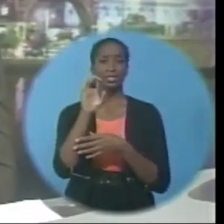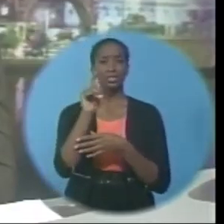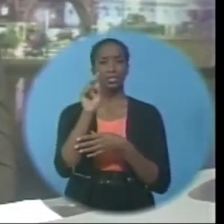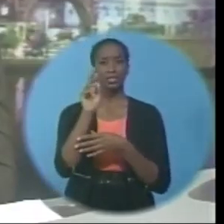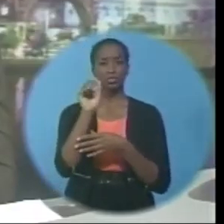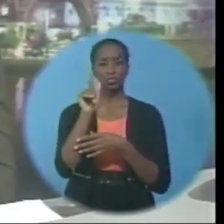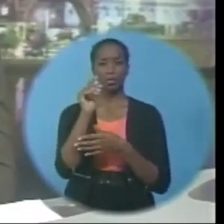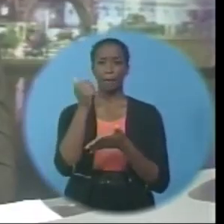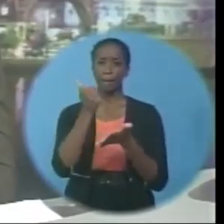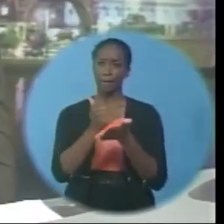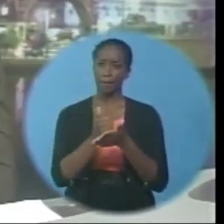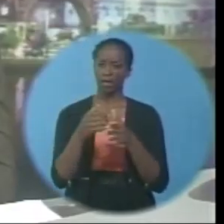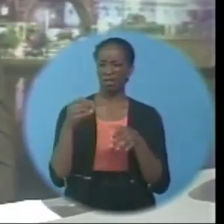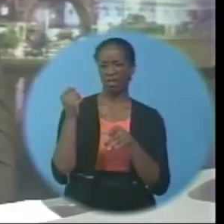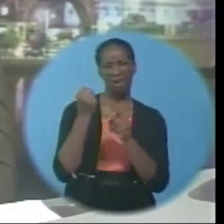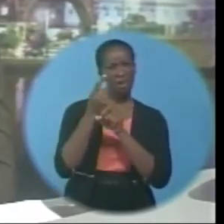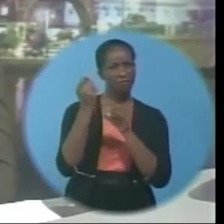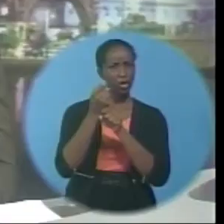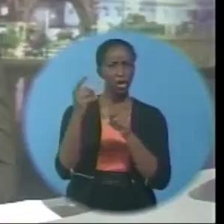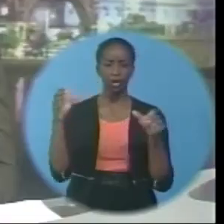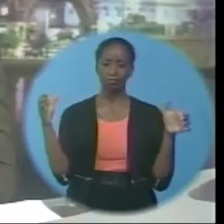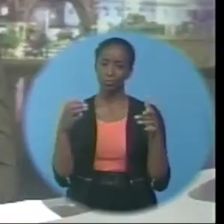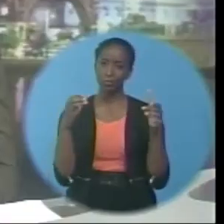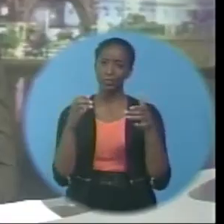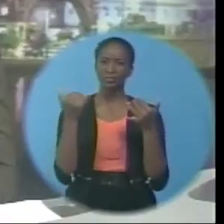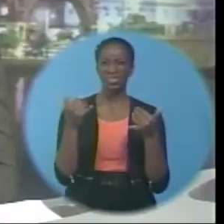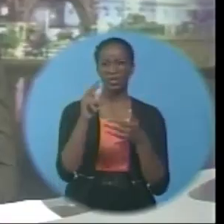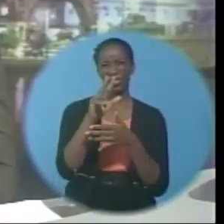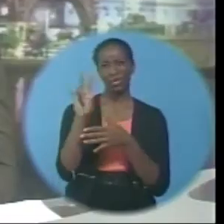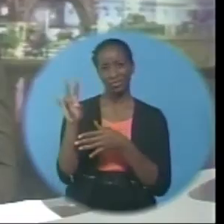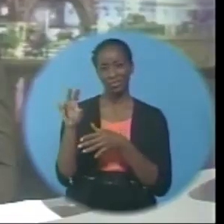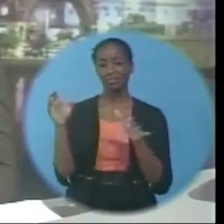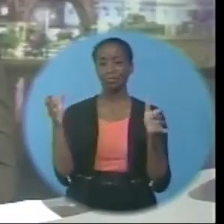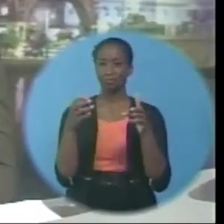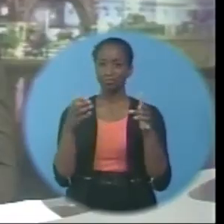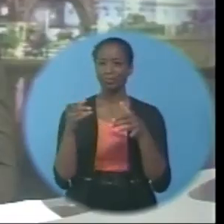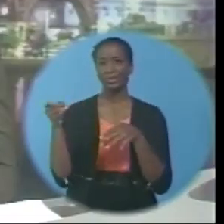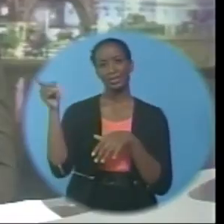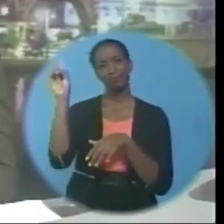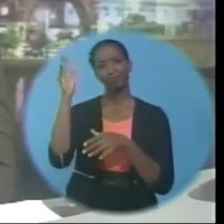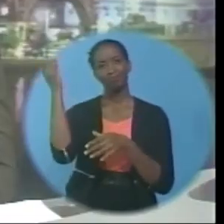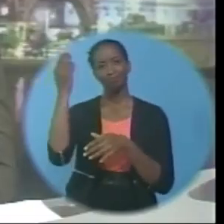Barbados' 37th annual review seminar at the Radisson Aquatica Resort.